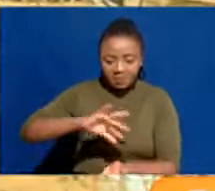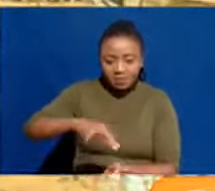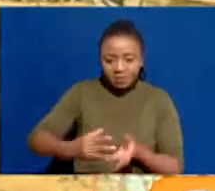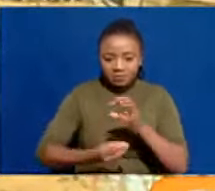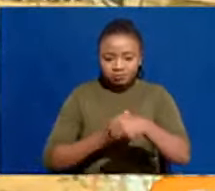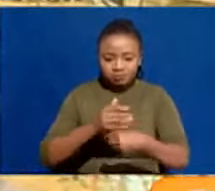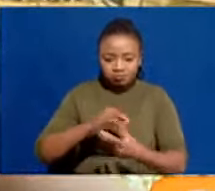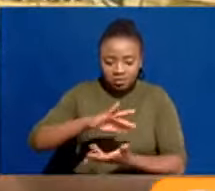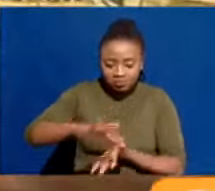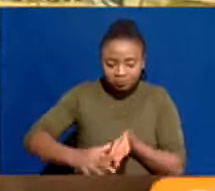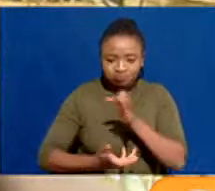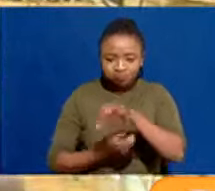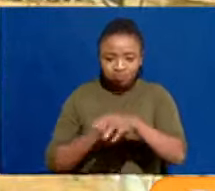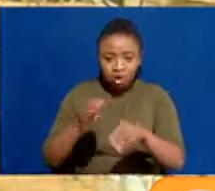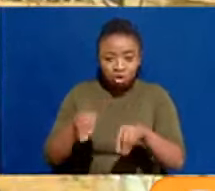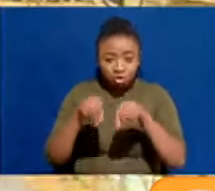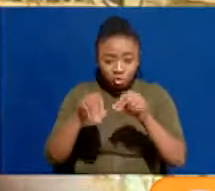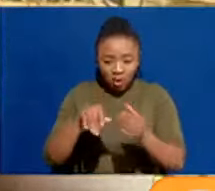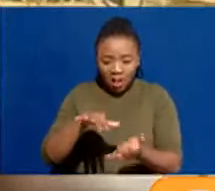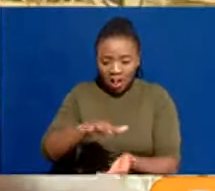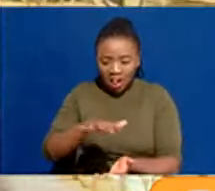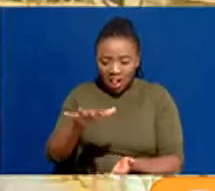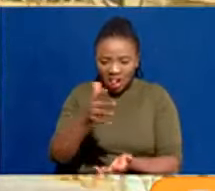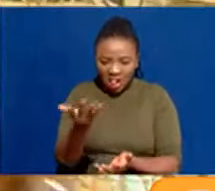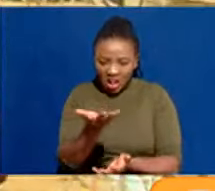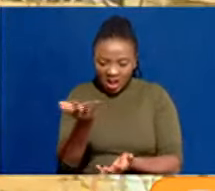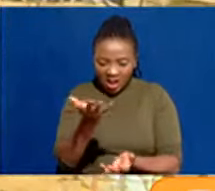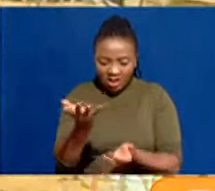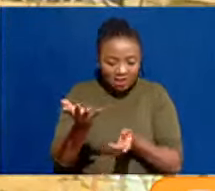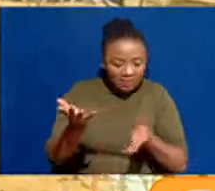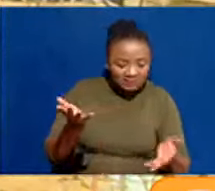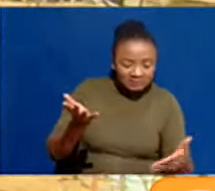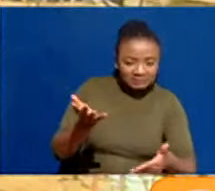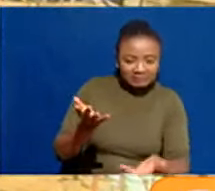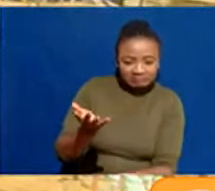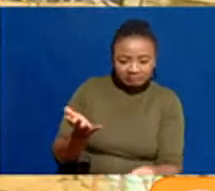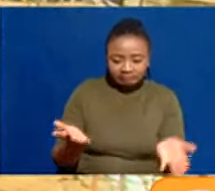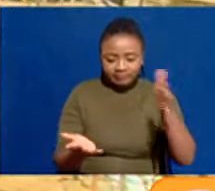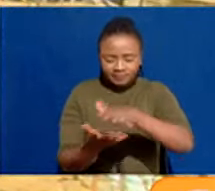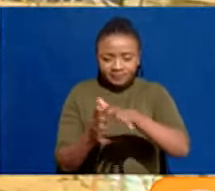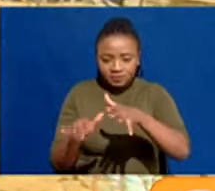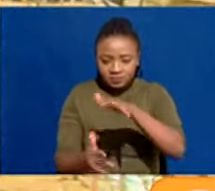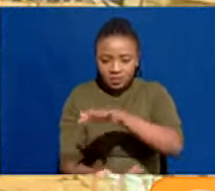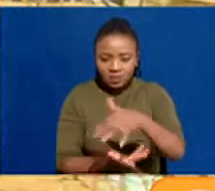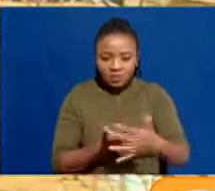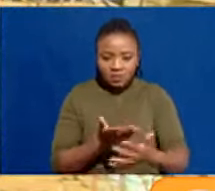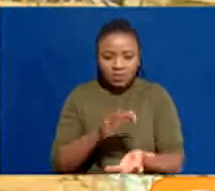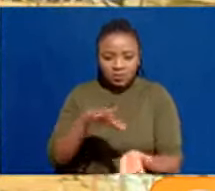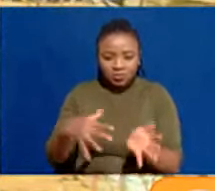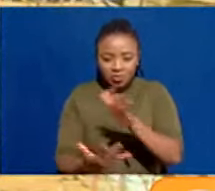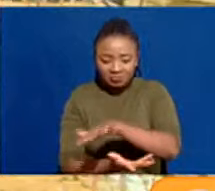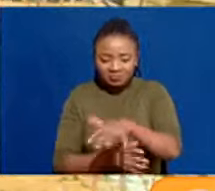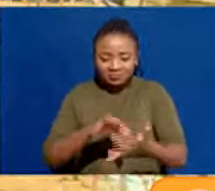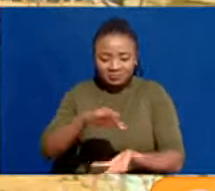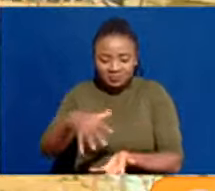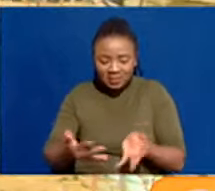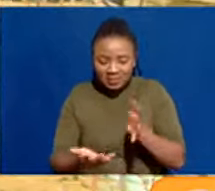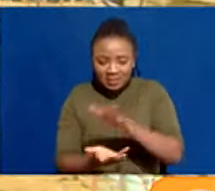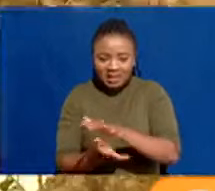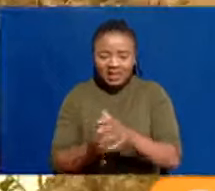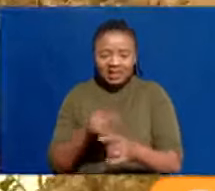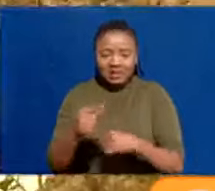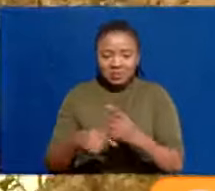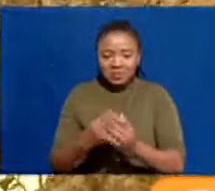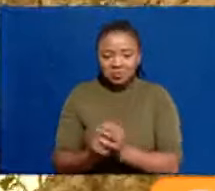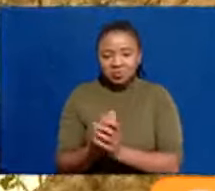juu. Hiyo ba ambao utapata hapo juu, you can plant that one. Na mikoko itamia kwa sababu umepata ule mchanga waka kule